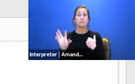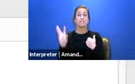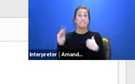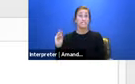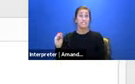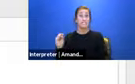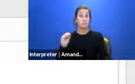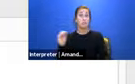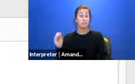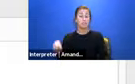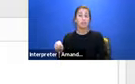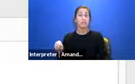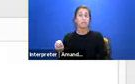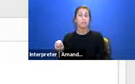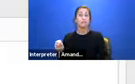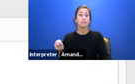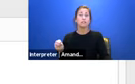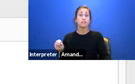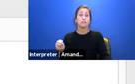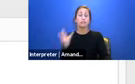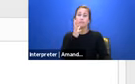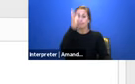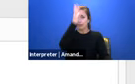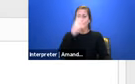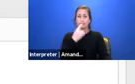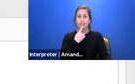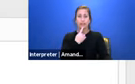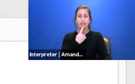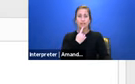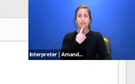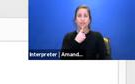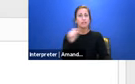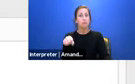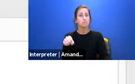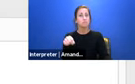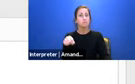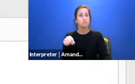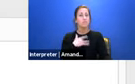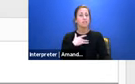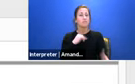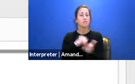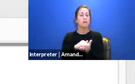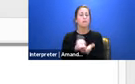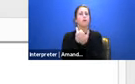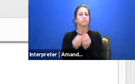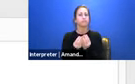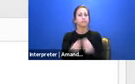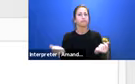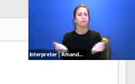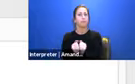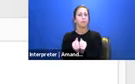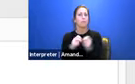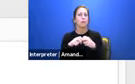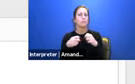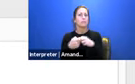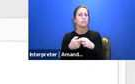60% of our parents saying yes, that they would alleviate overcrowding